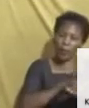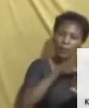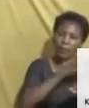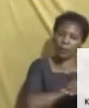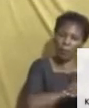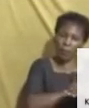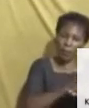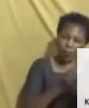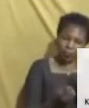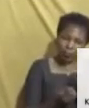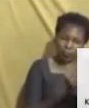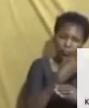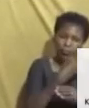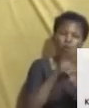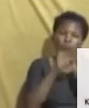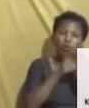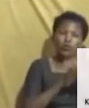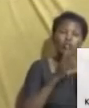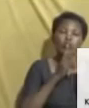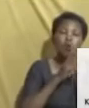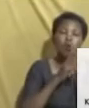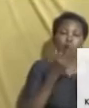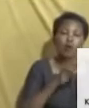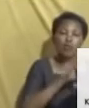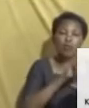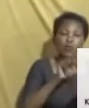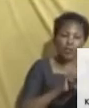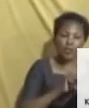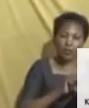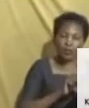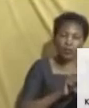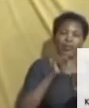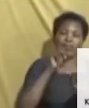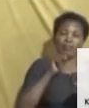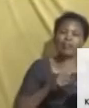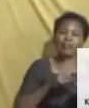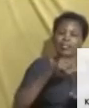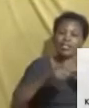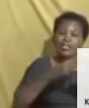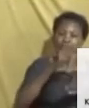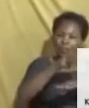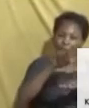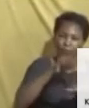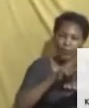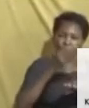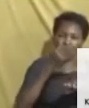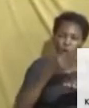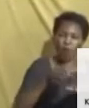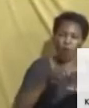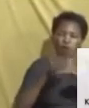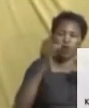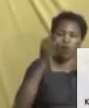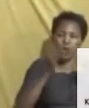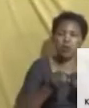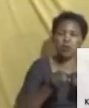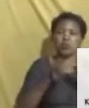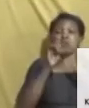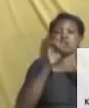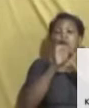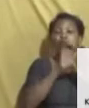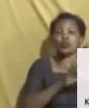the constitutional order of the nation. It is the generative principle of modern constitutional